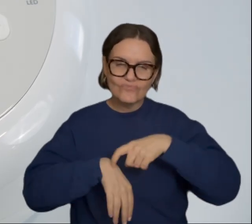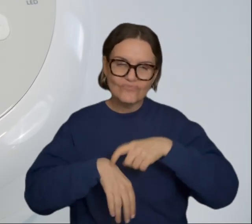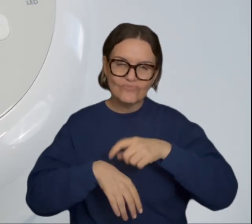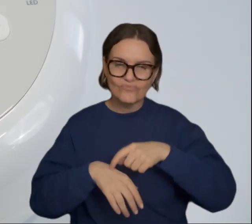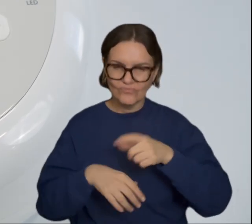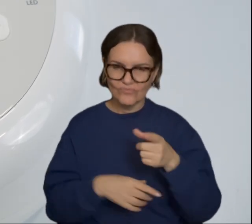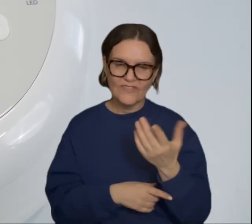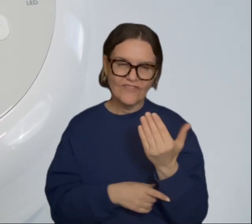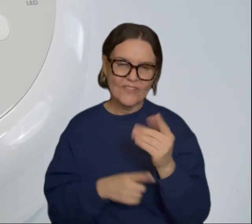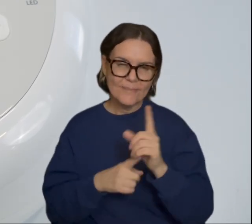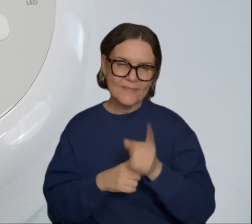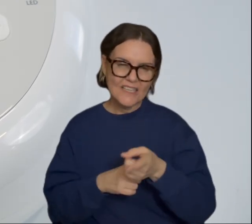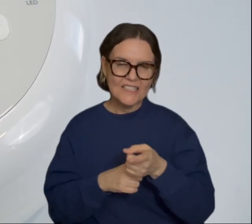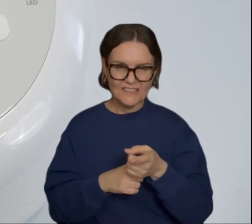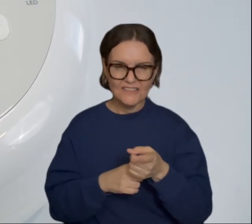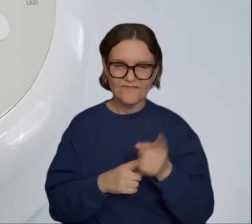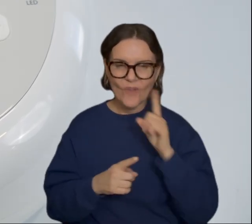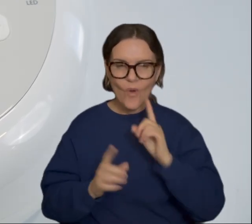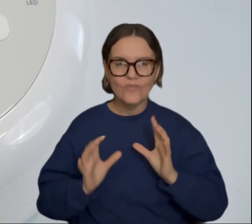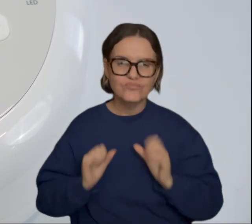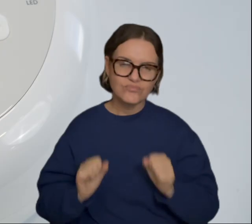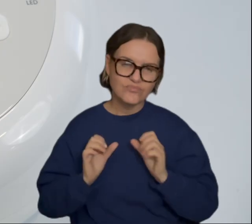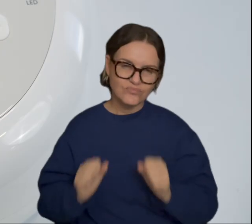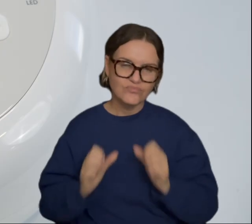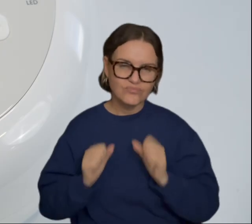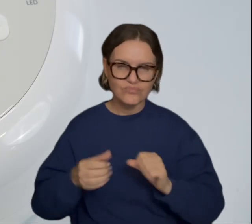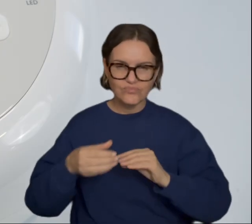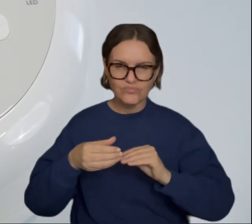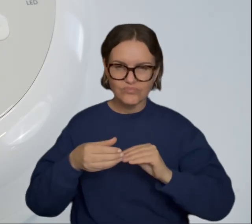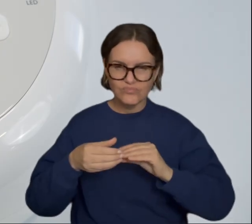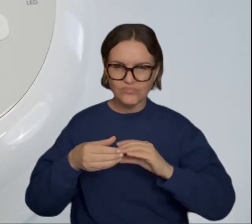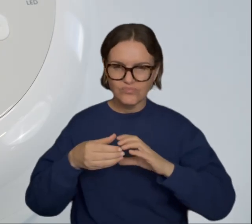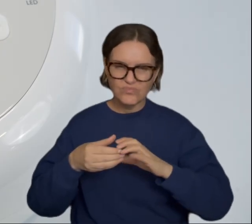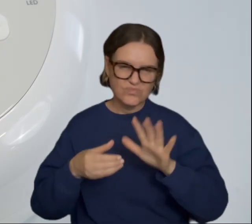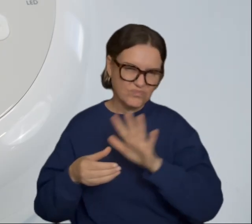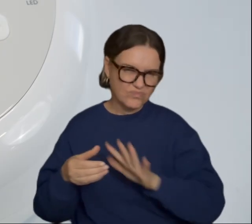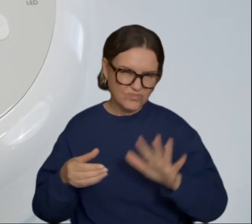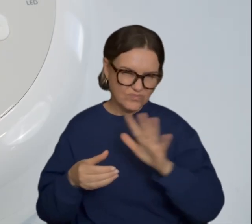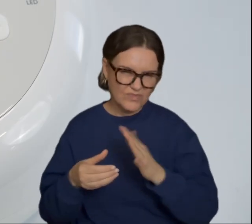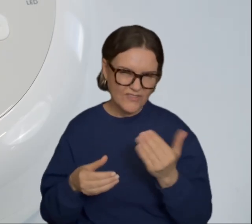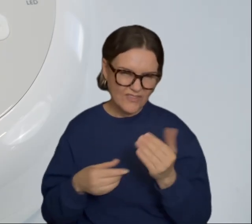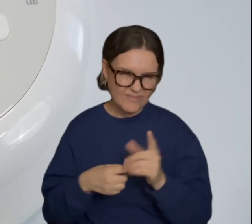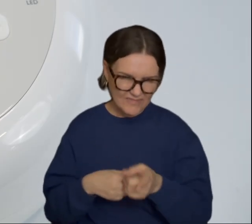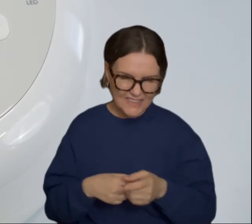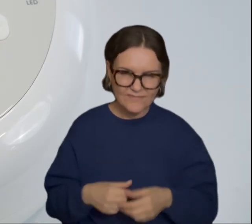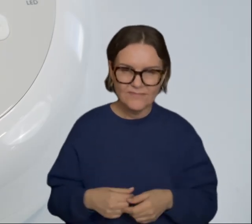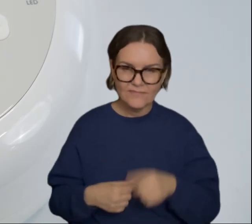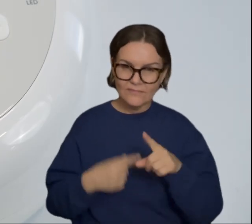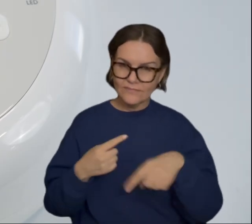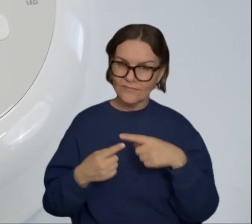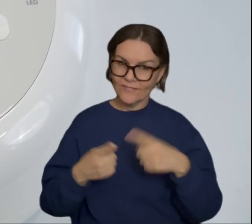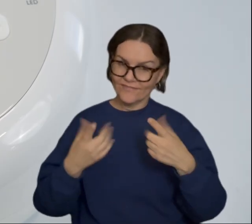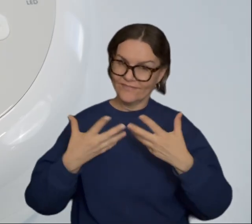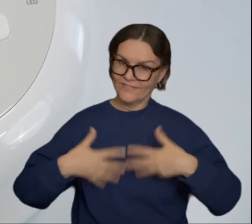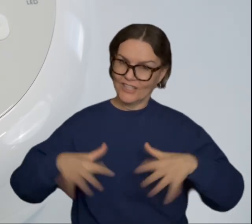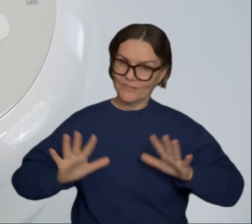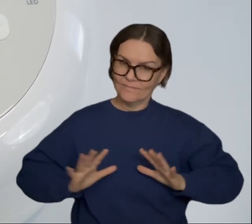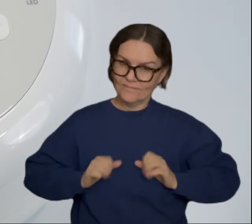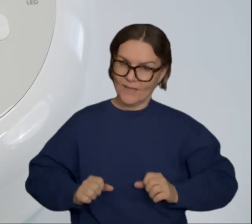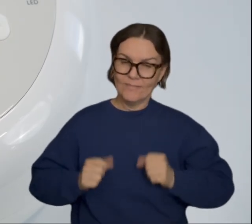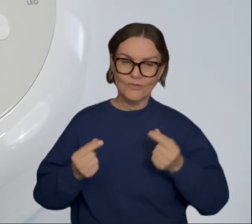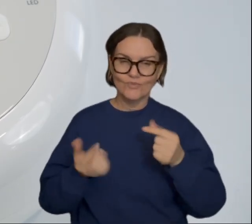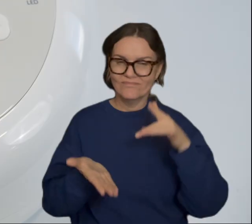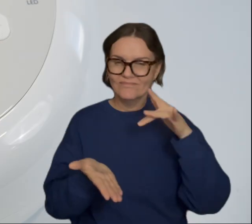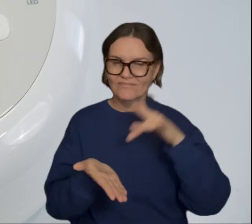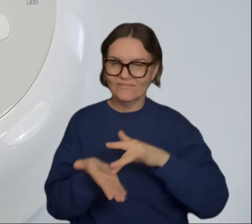to see where you are. A typical pumping session is around 15 minutes, give or take, depending on you. But when you finish pumping,